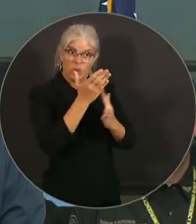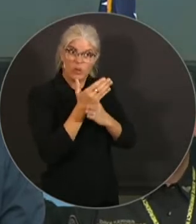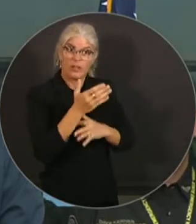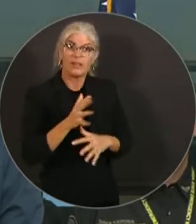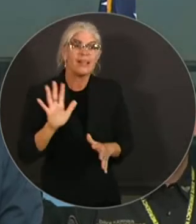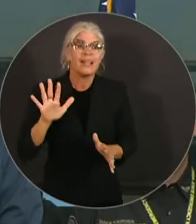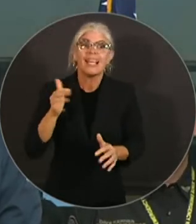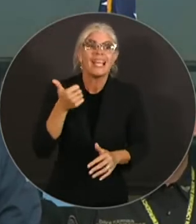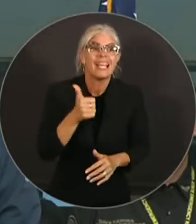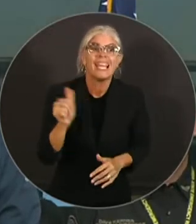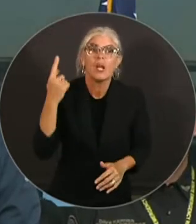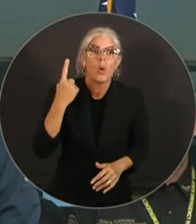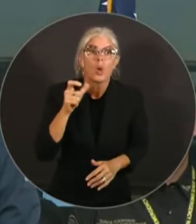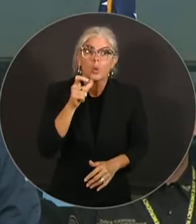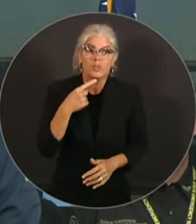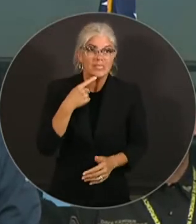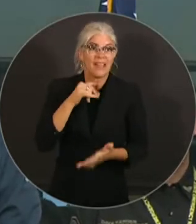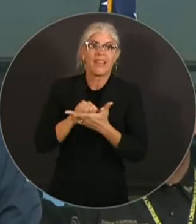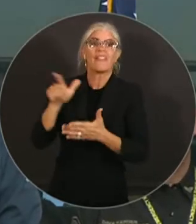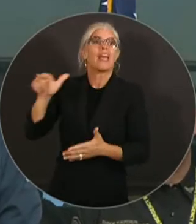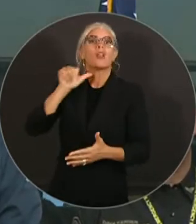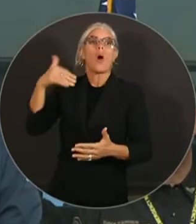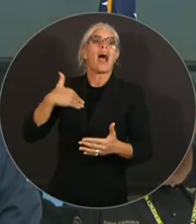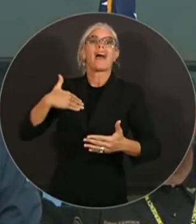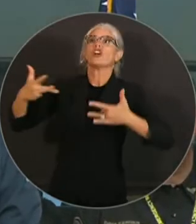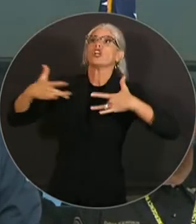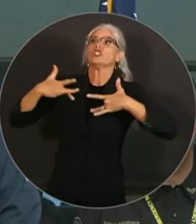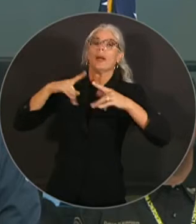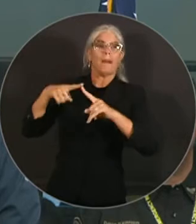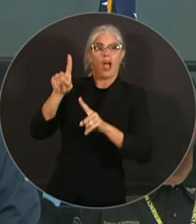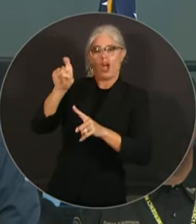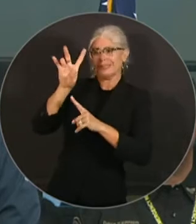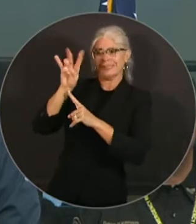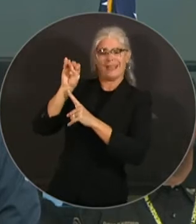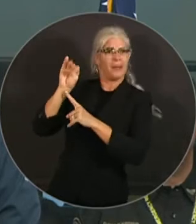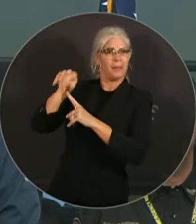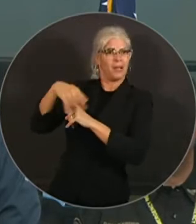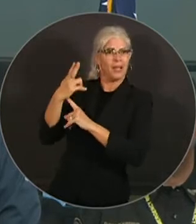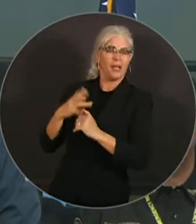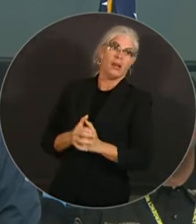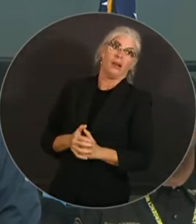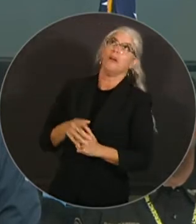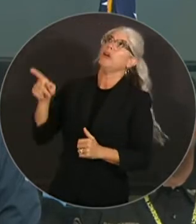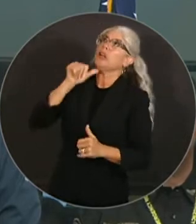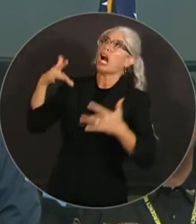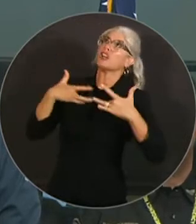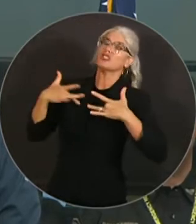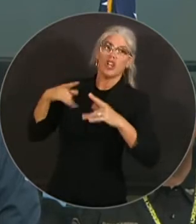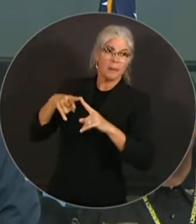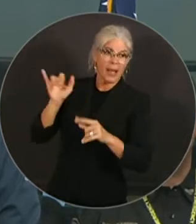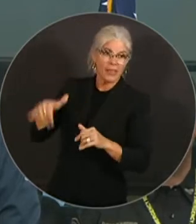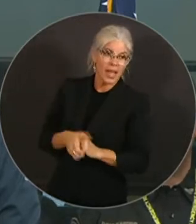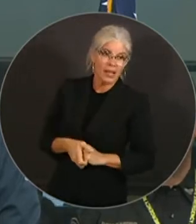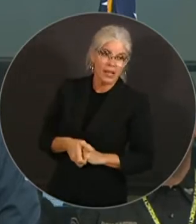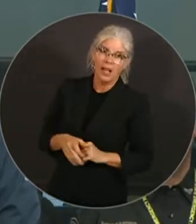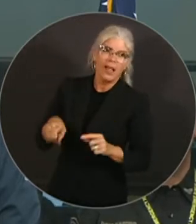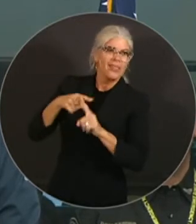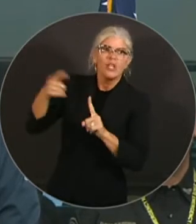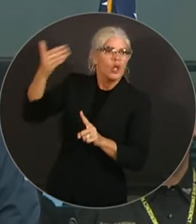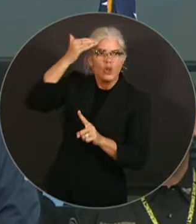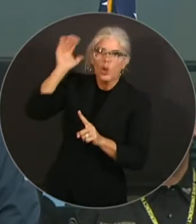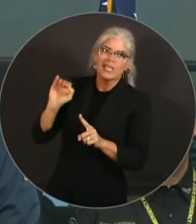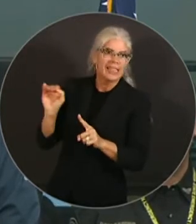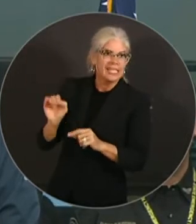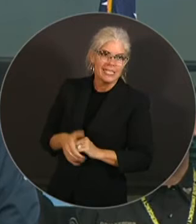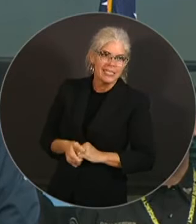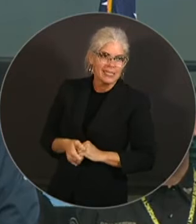have concerns about 170 mile per hour, 775 mile per hour hurricane doesn't know much about major hurricanes. The